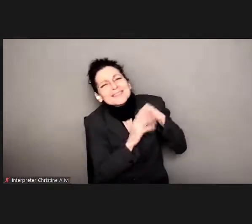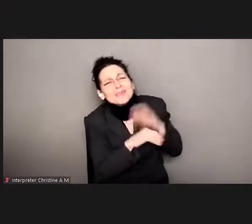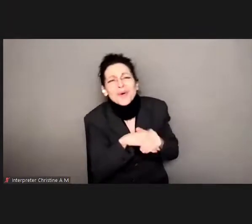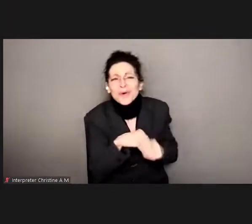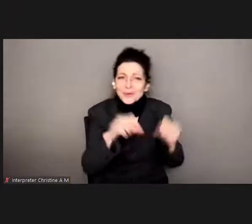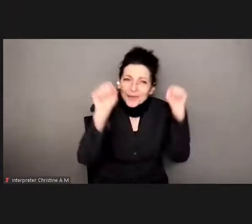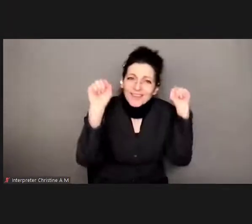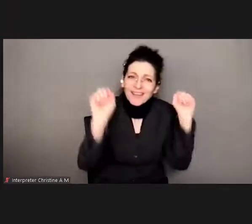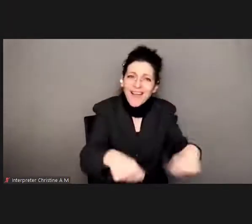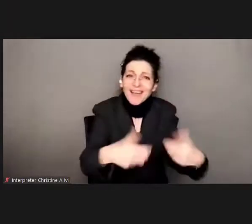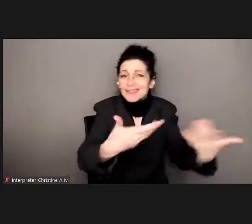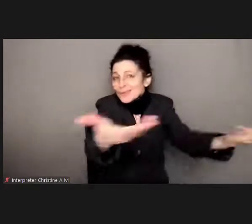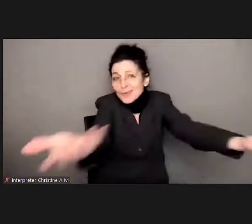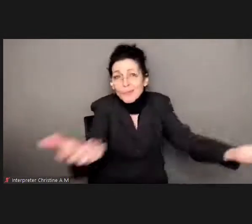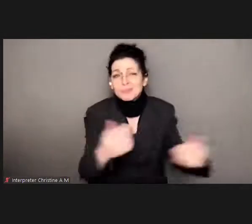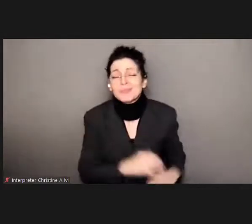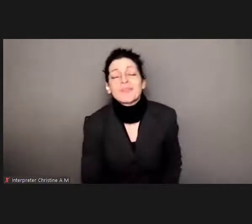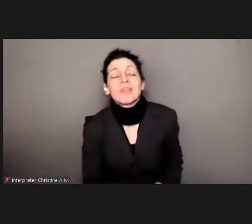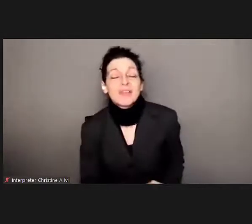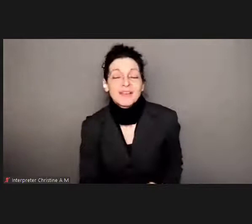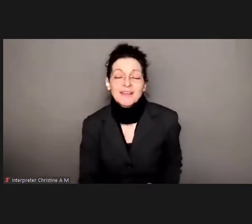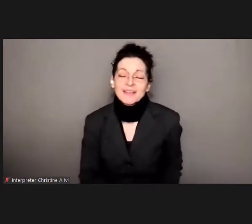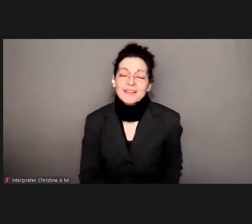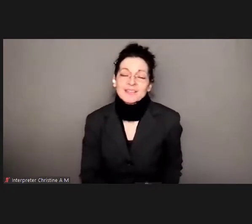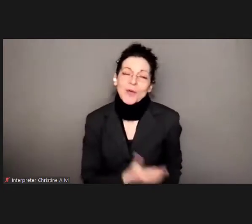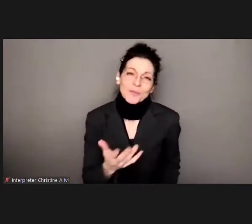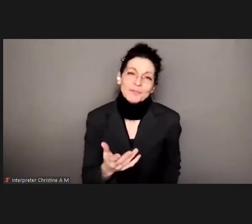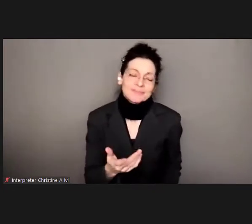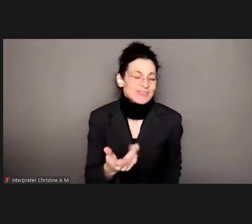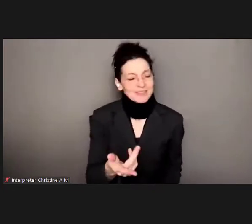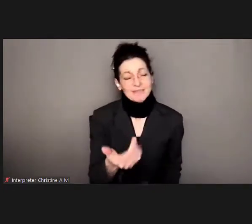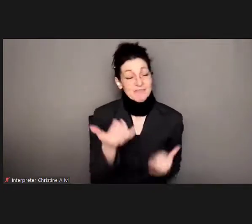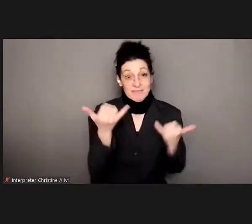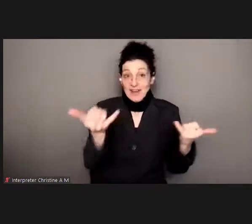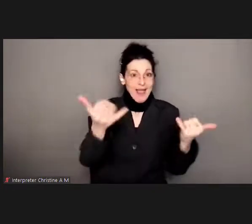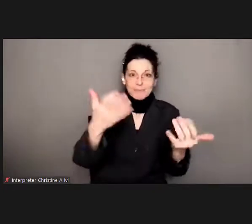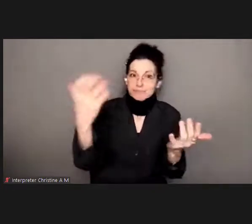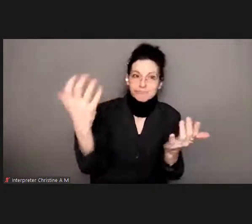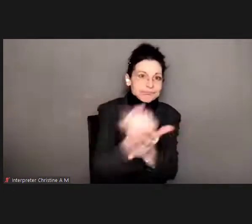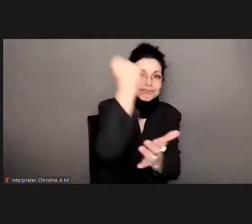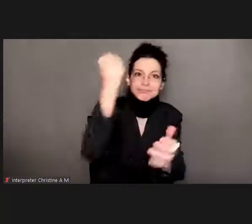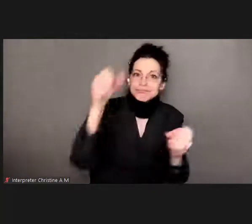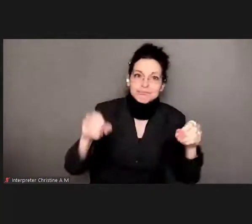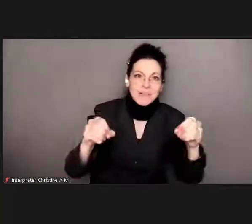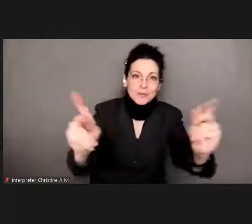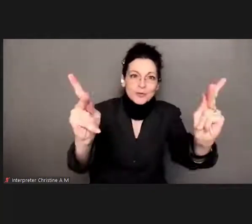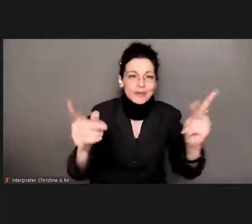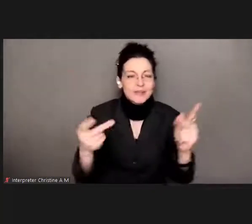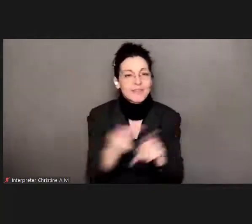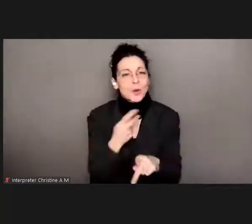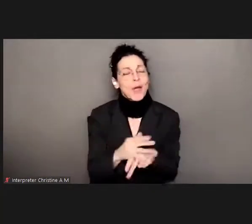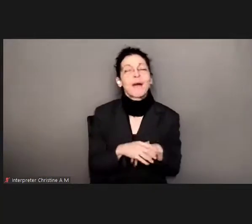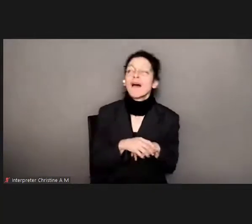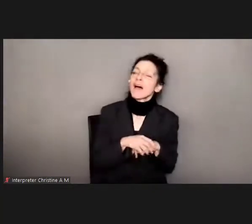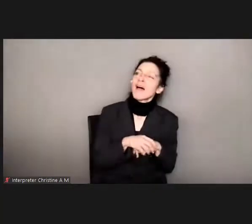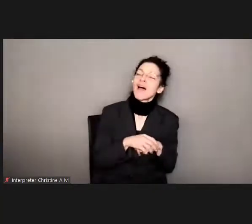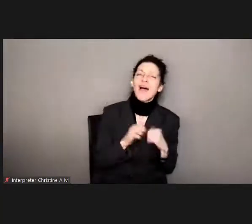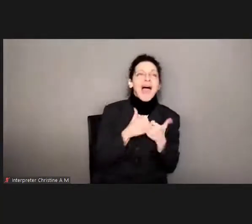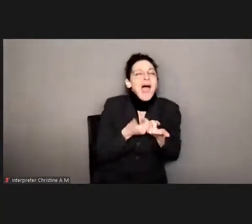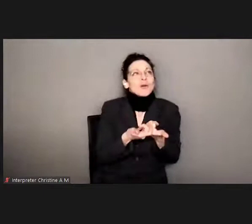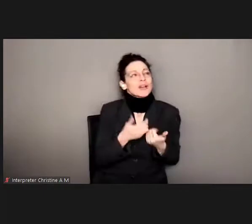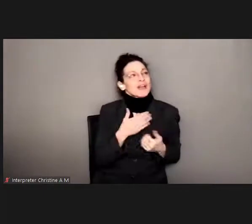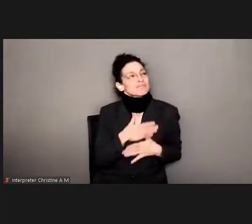and just think through what you need in order to feel comfortable and sort of accessibly held for the next hour or